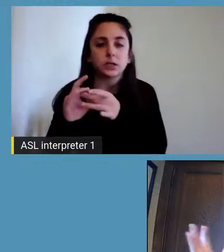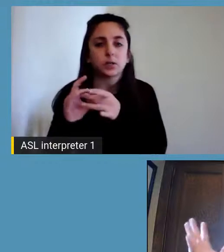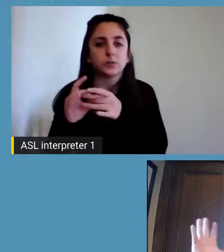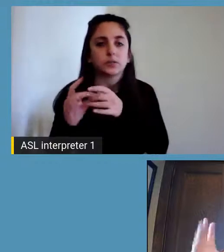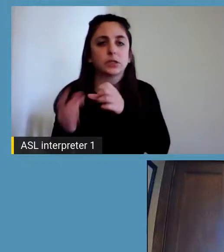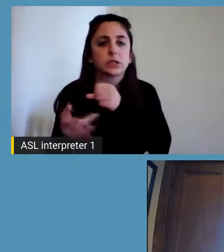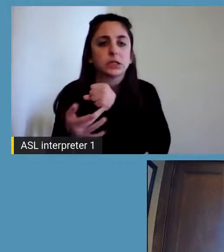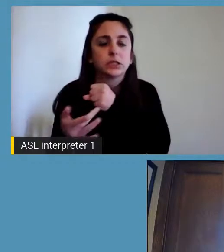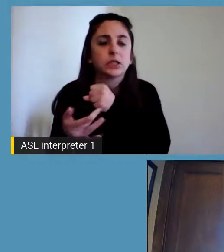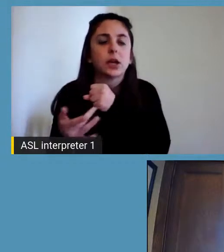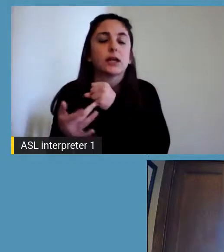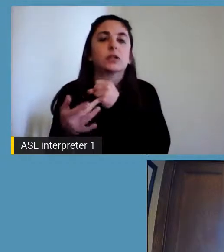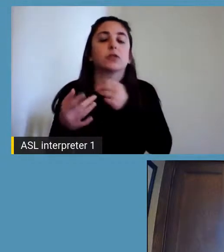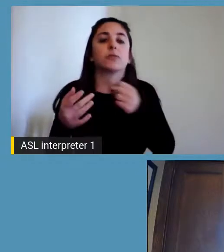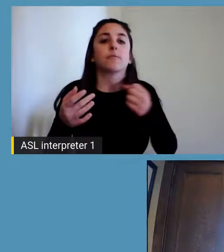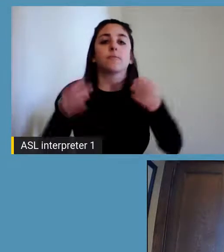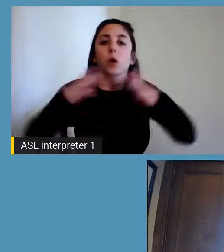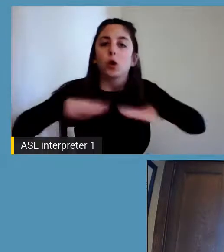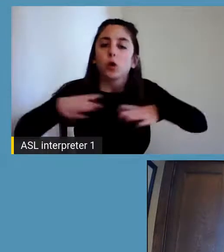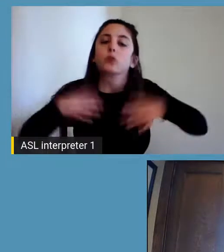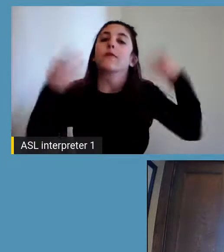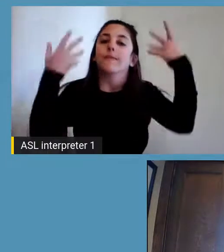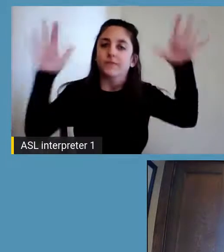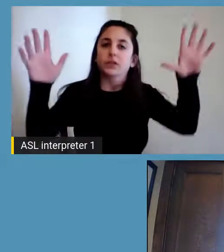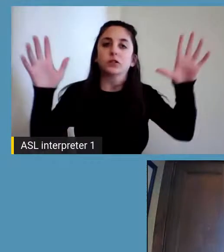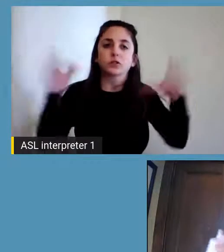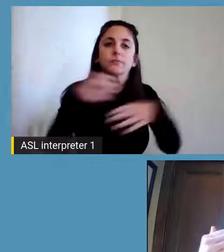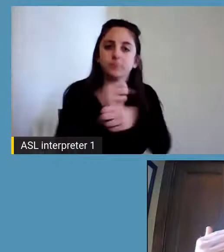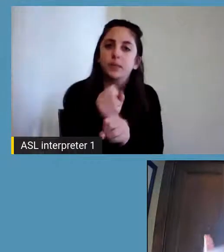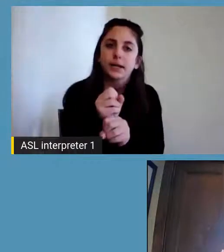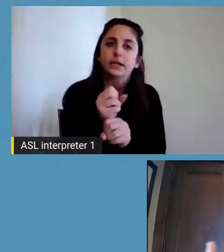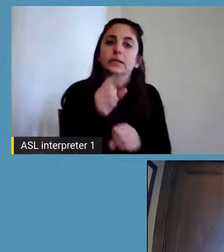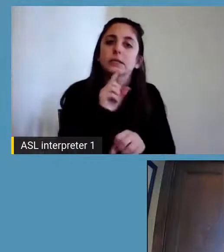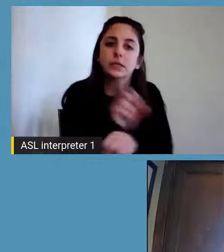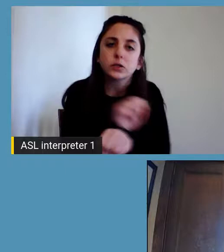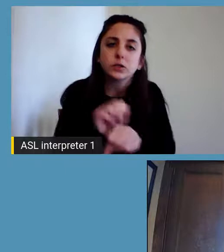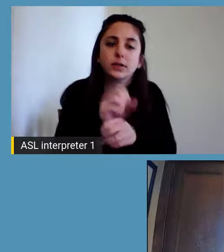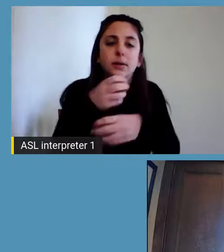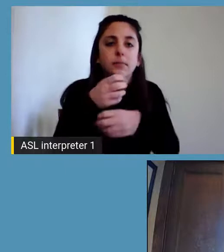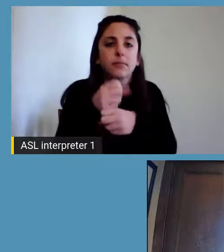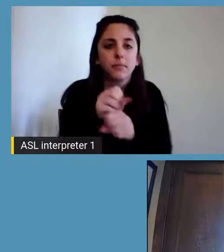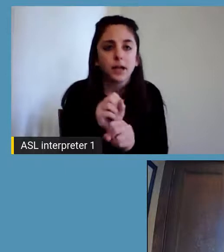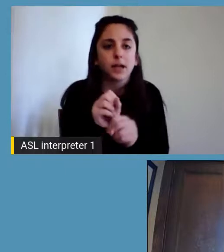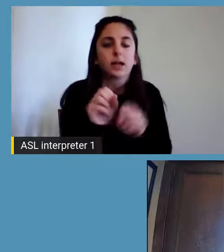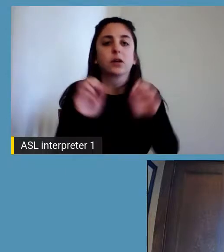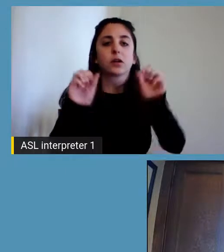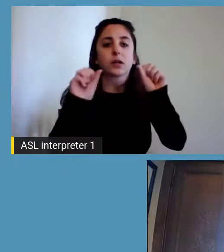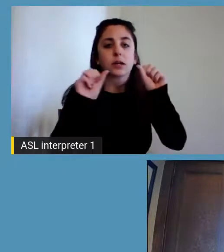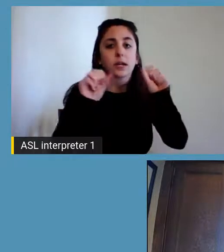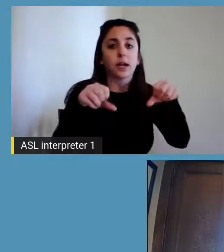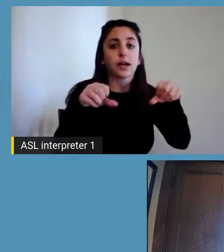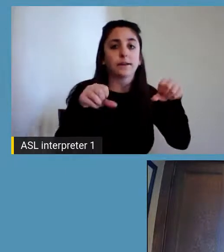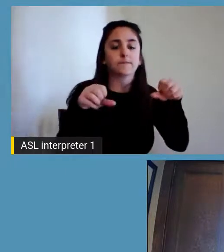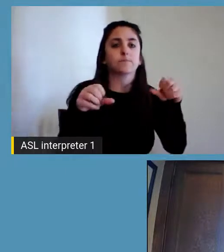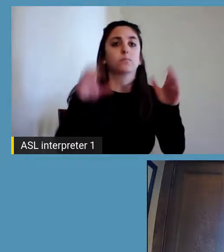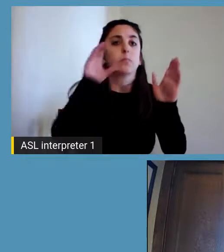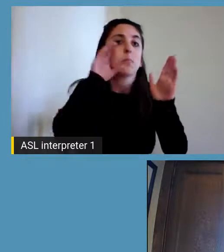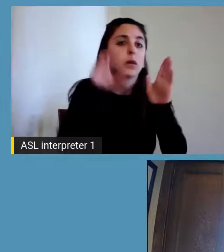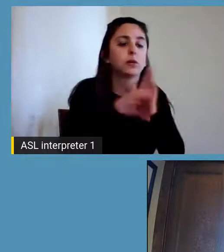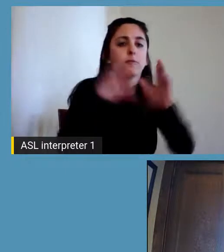like you know, a dress or something in a historical collection. Is there like a literally a photographing